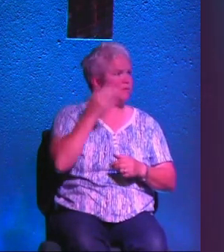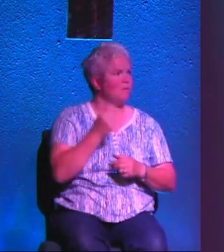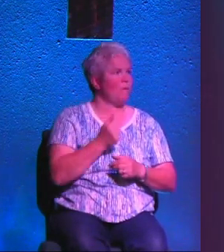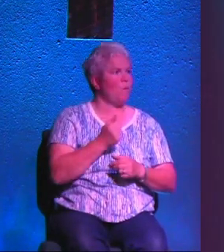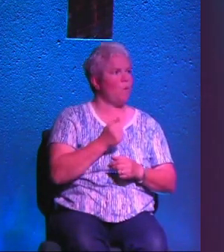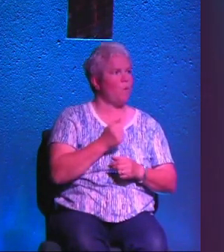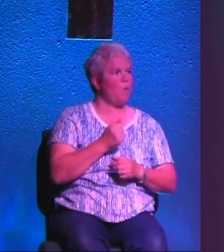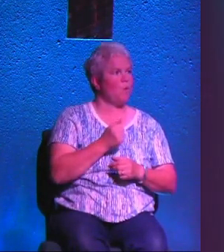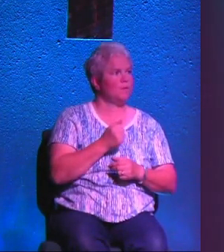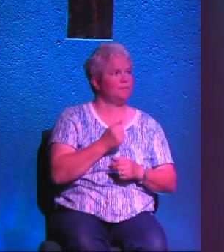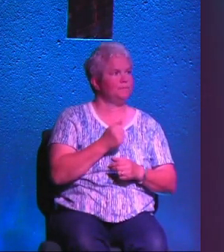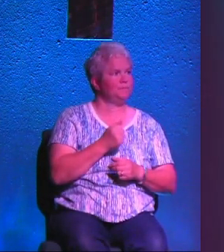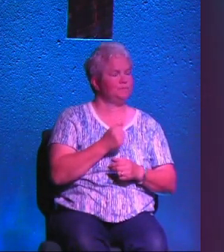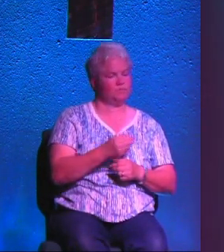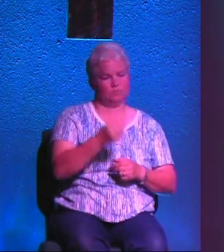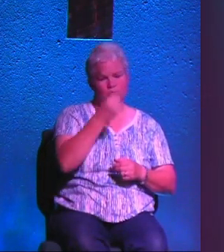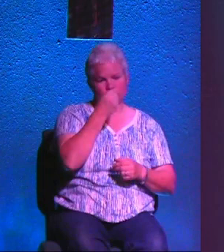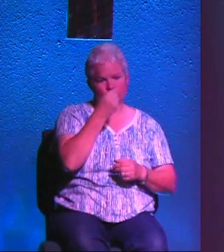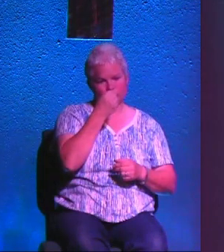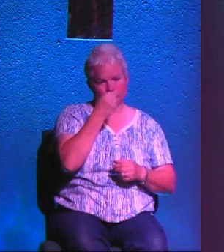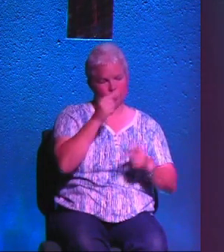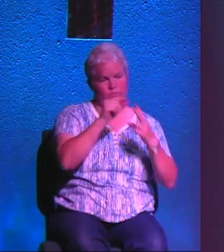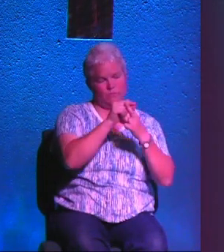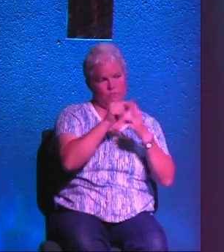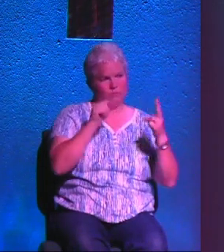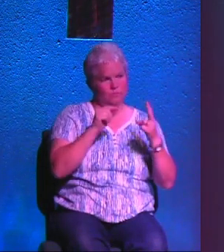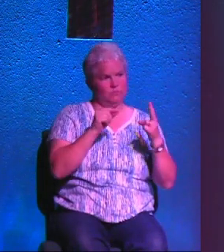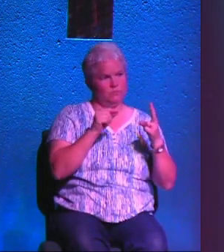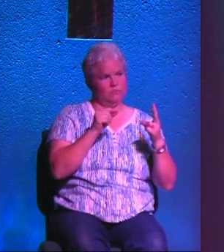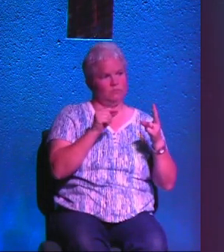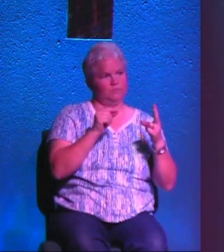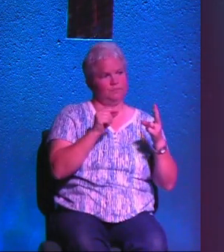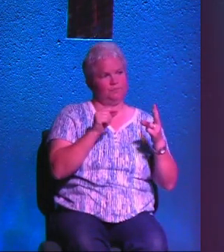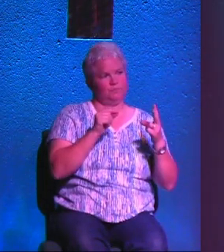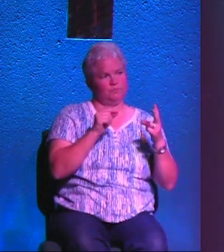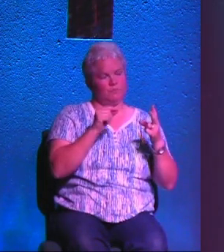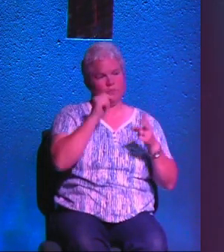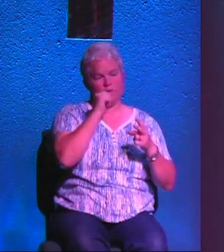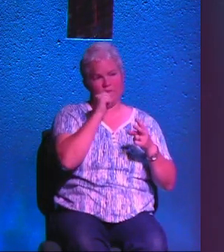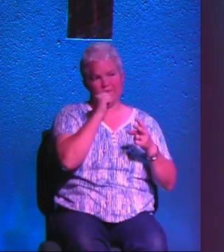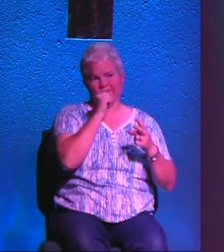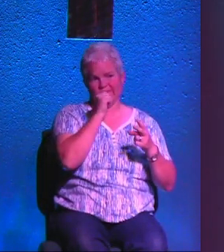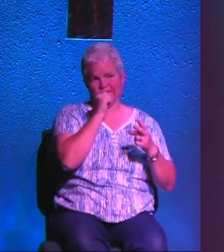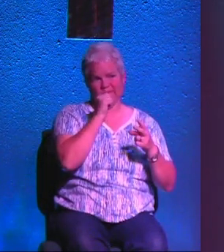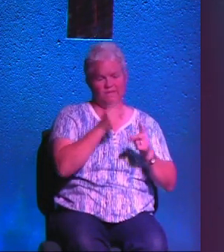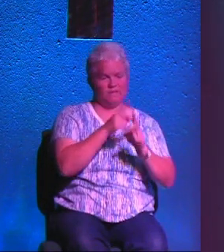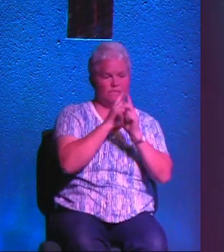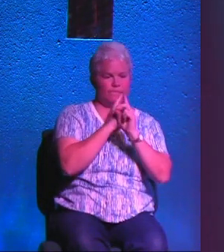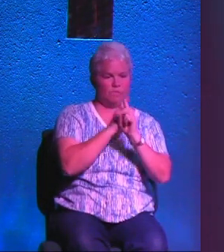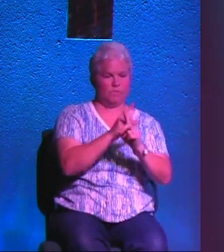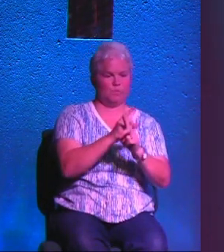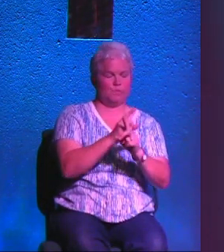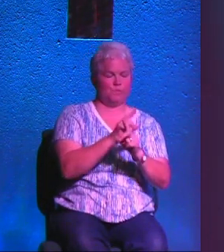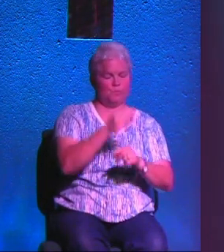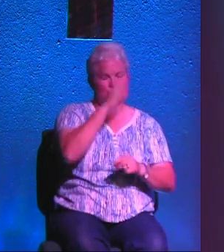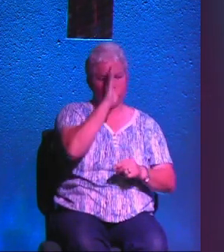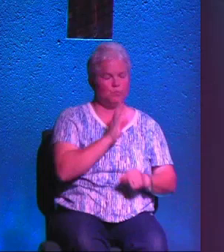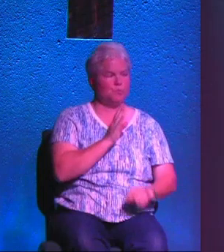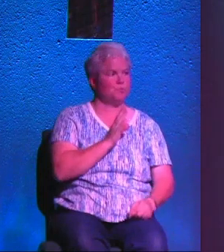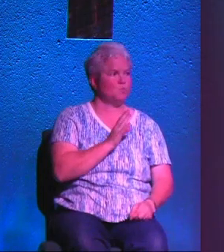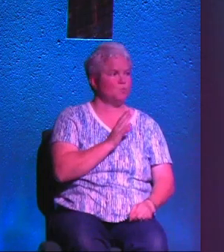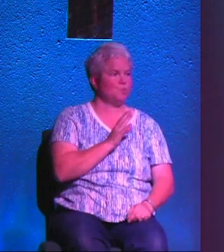not gonna blame food for our choices, right, to either sin or to follow